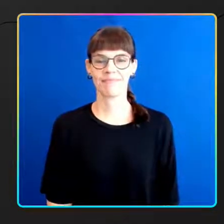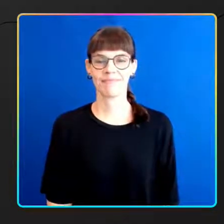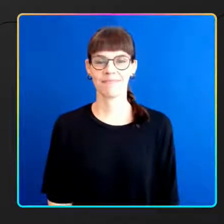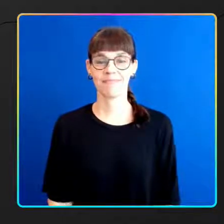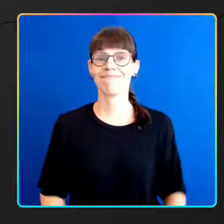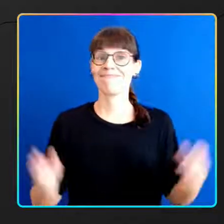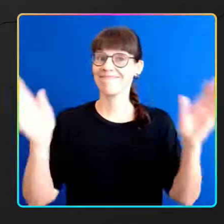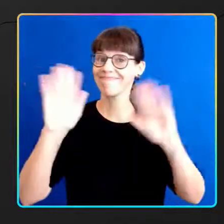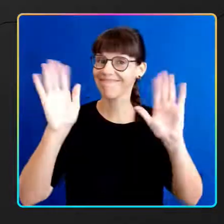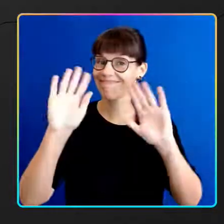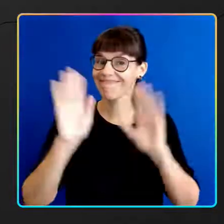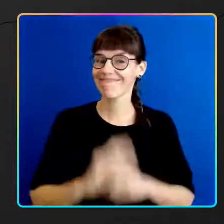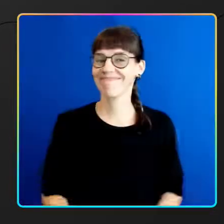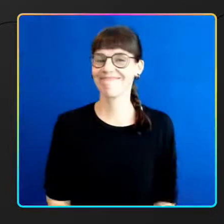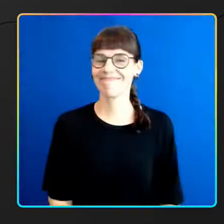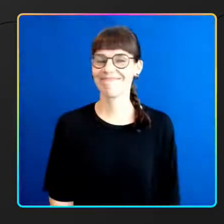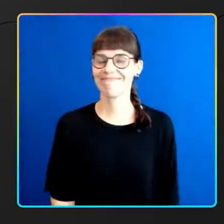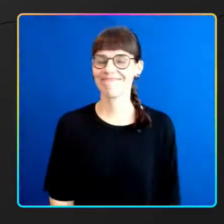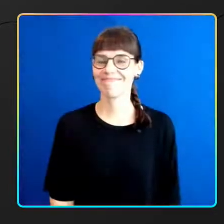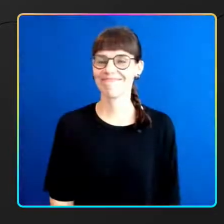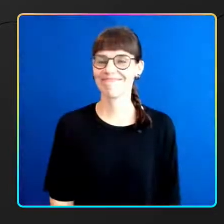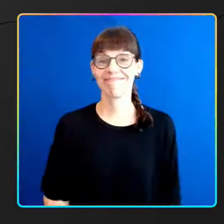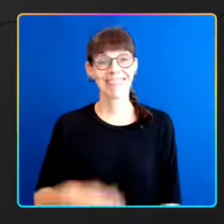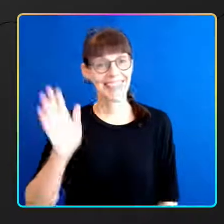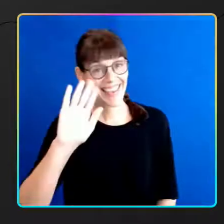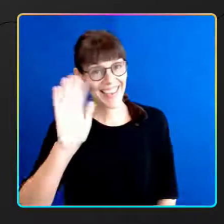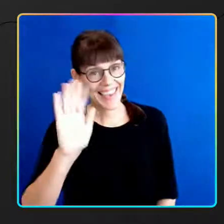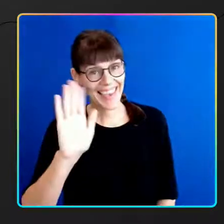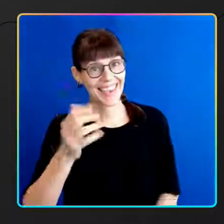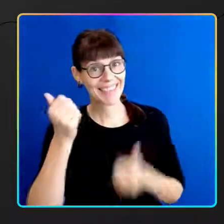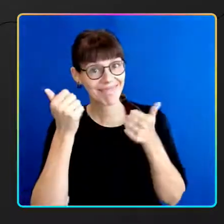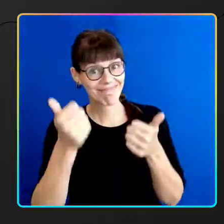Hello. Hi Laila, how are you doing?